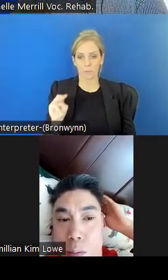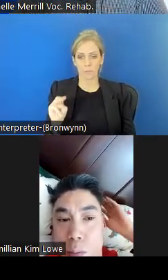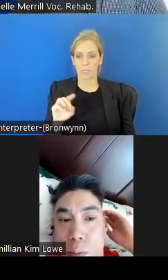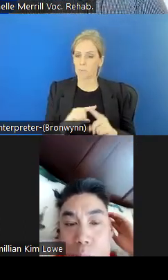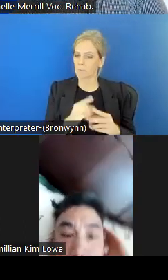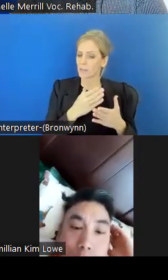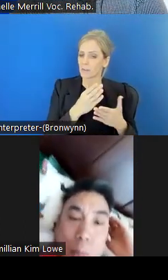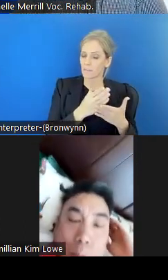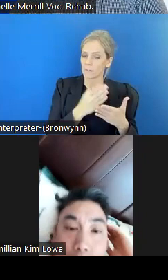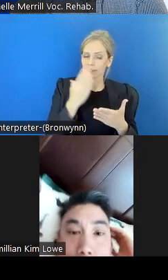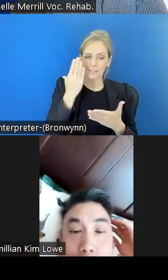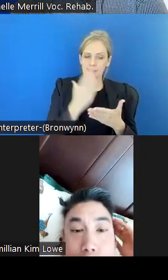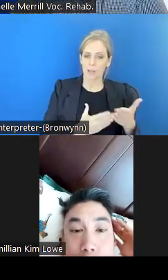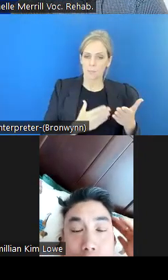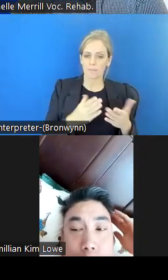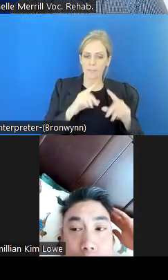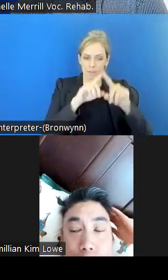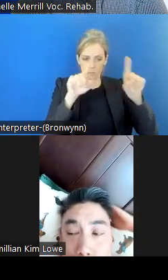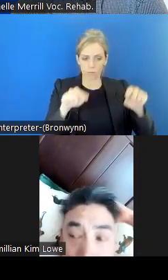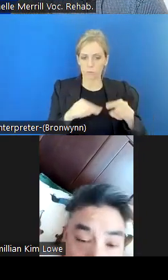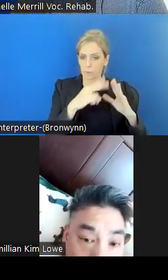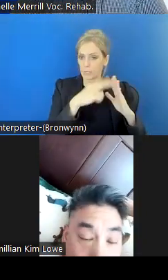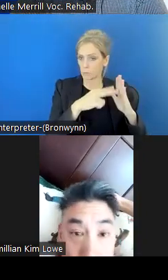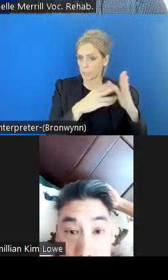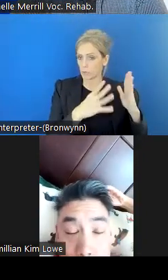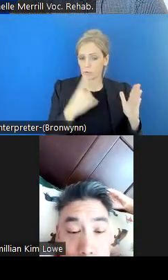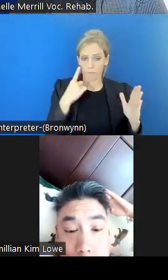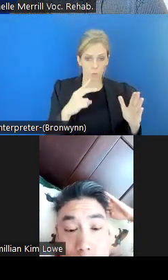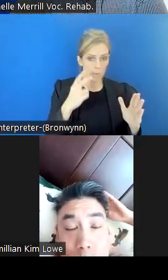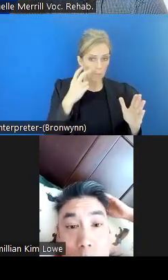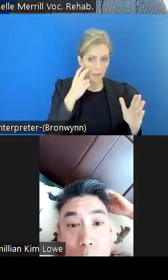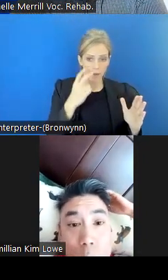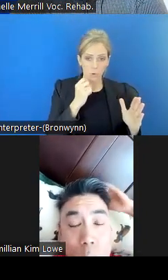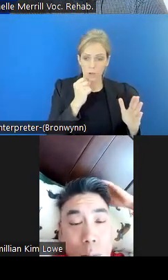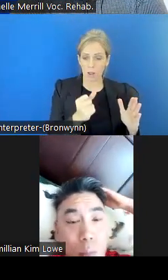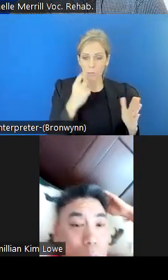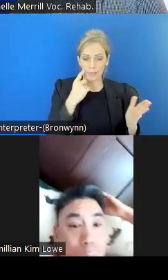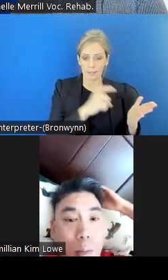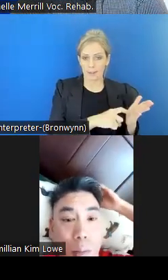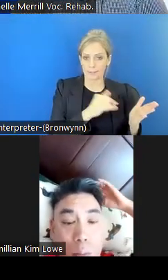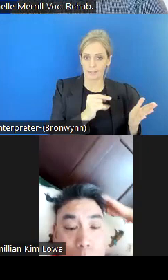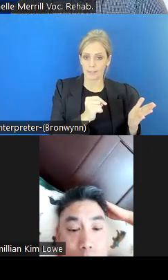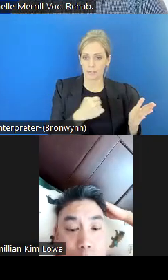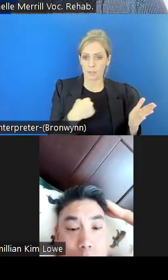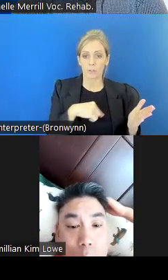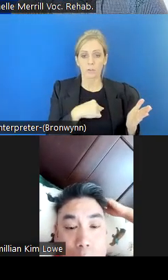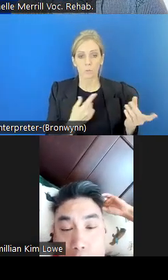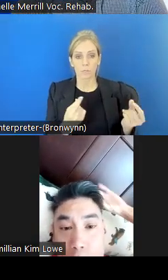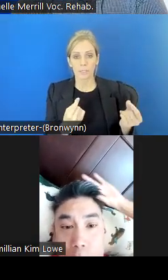So instead, you can see we changed it to just have these simple buttons, which work much